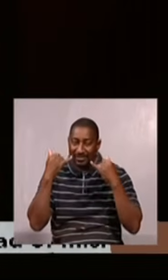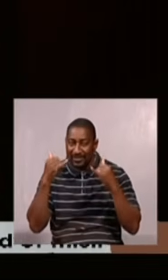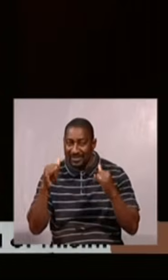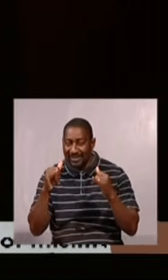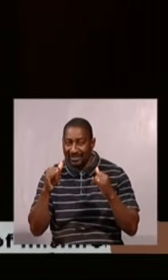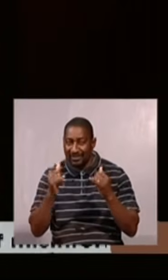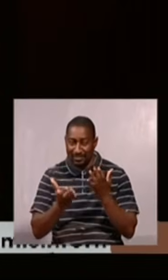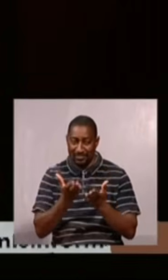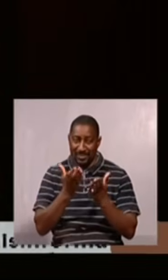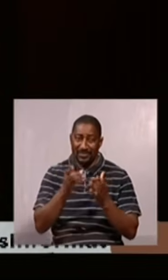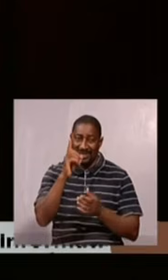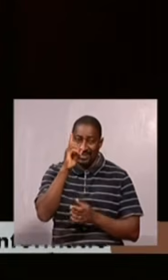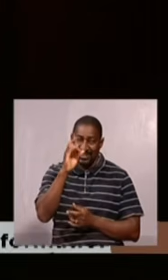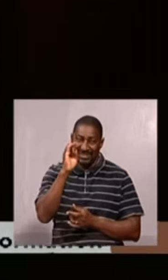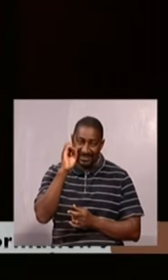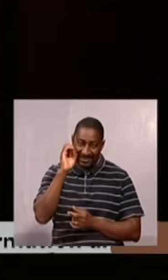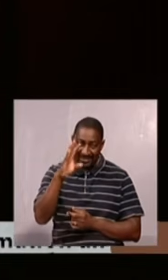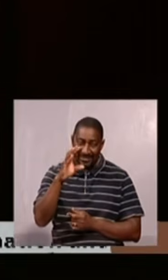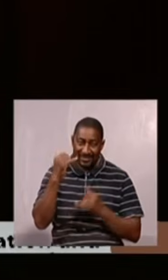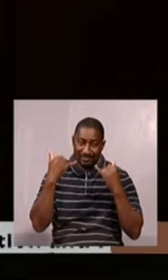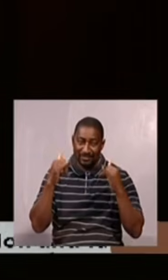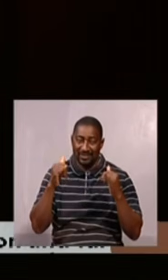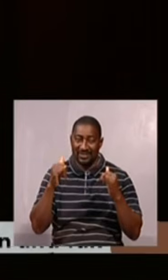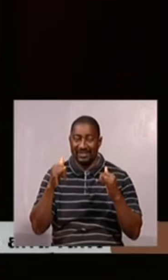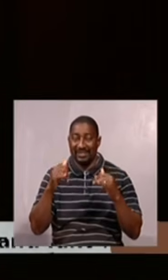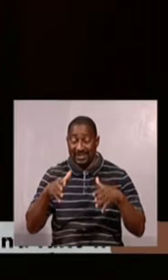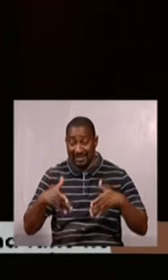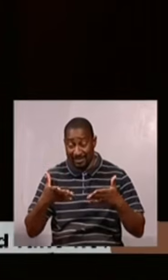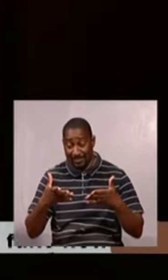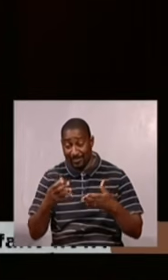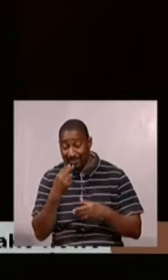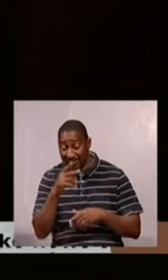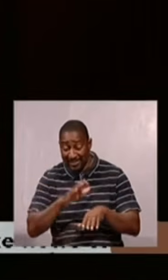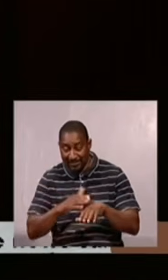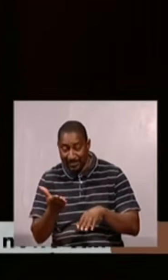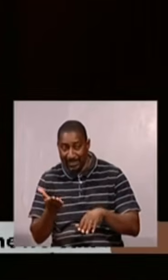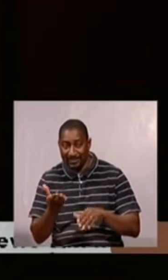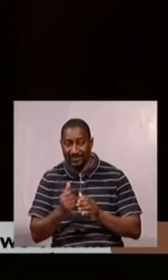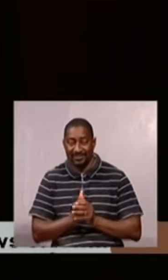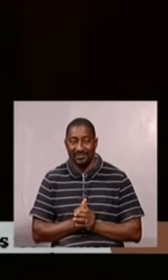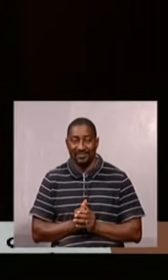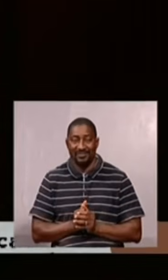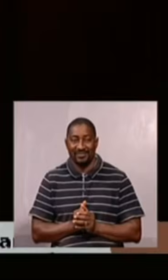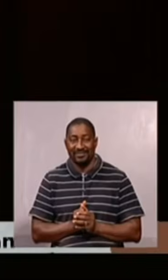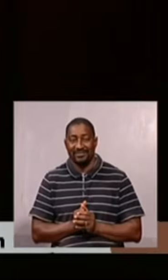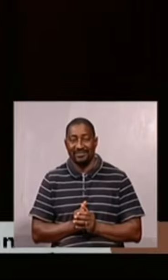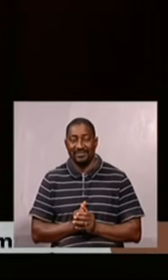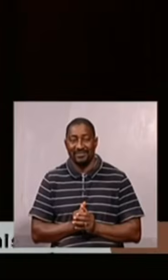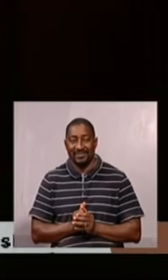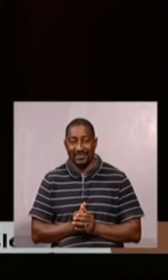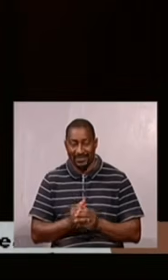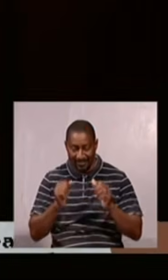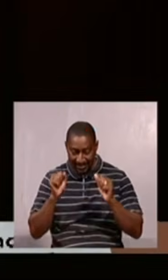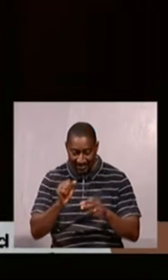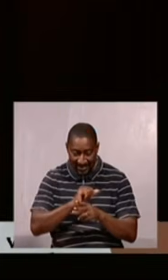thinking? And if it is, how do you accept it? And those kind of train of thoughts is not something we openly talk about,